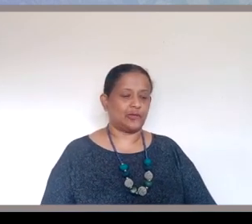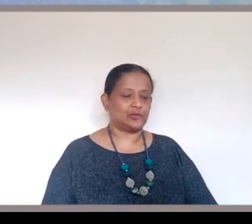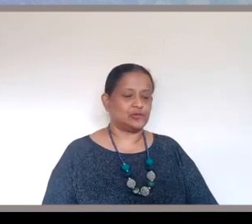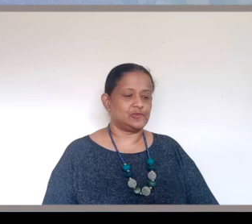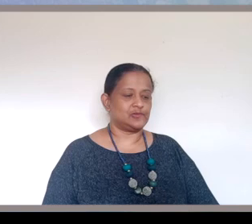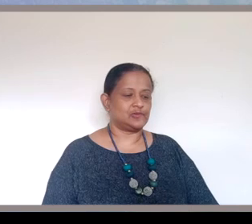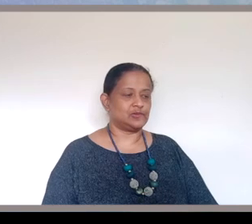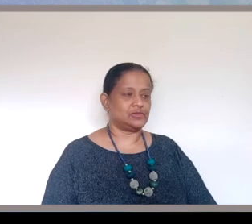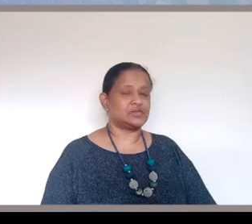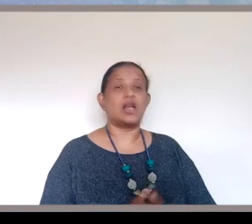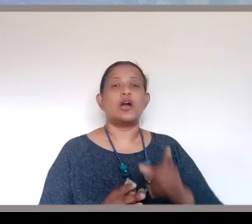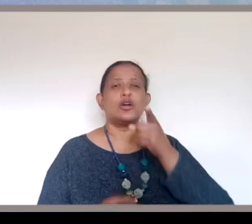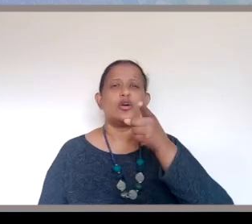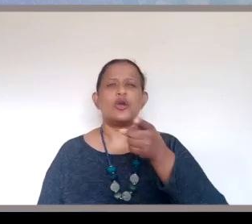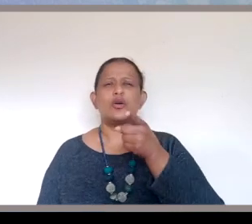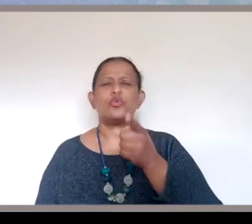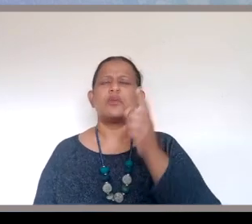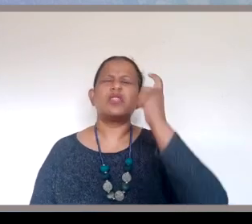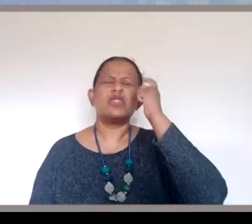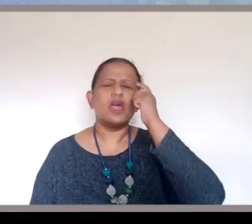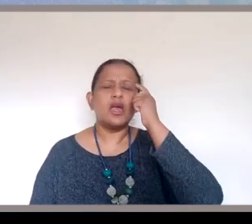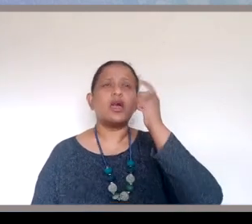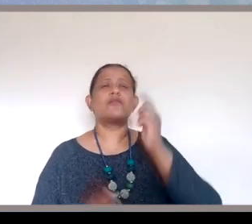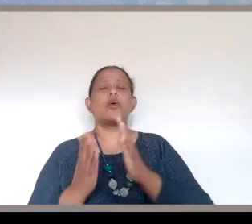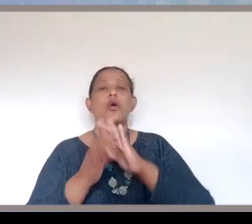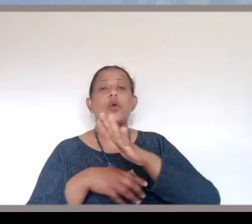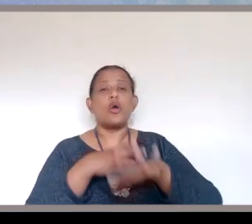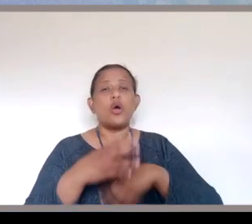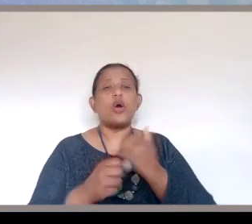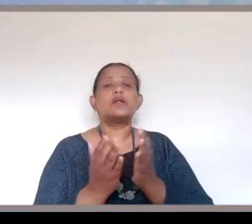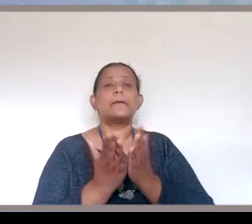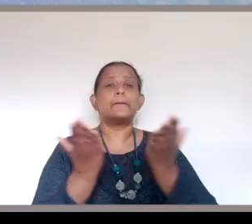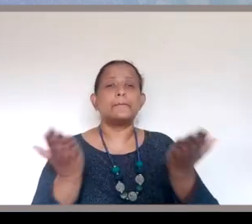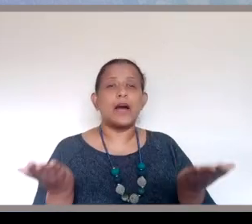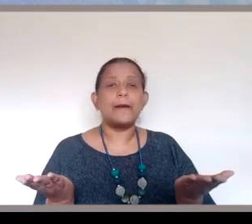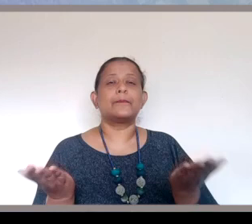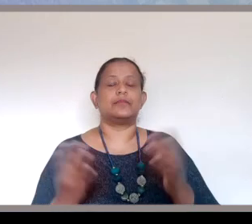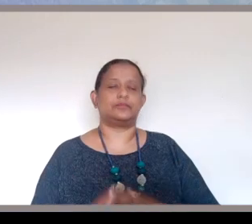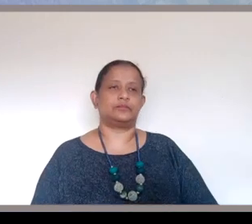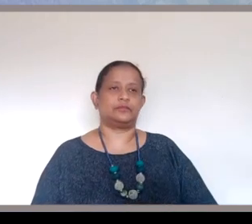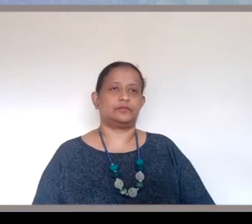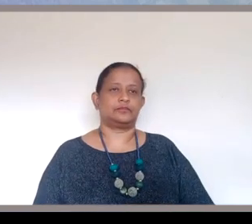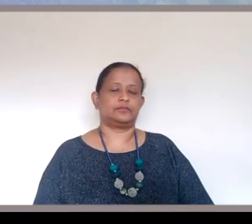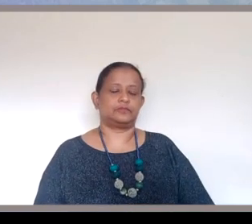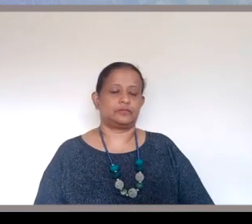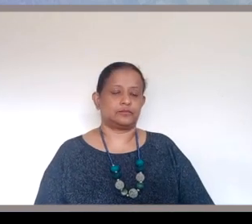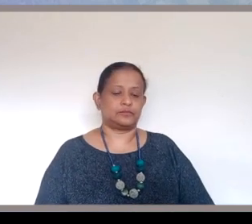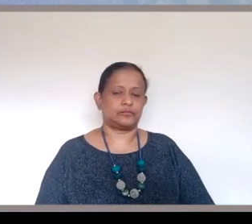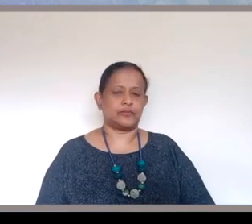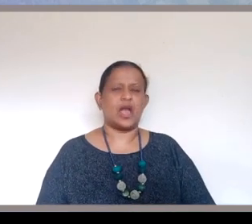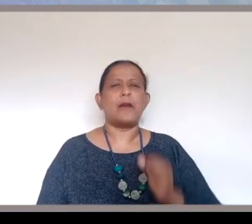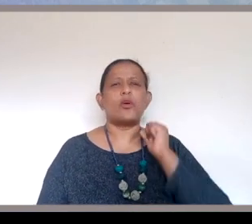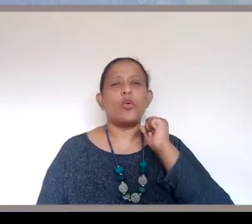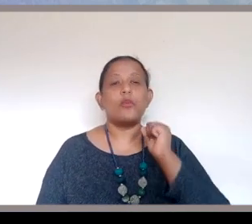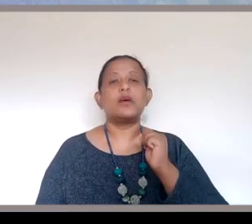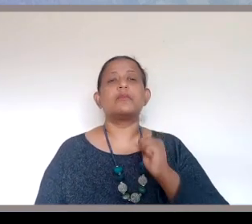of God. James has given you a clear path. And you know, one thing I just want to reemphasize is, how do you beat temptation? You as you